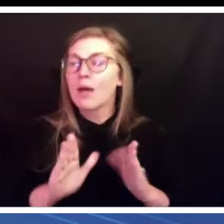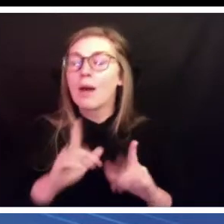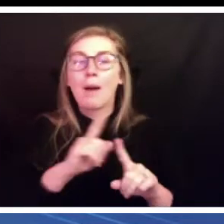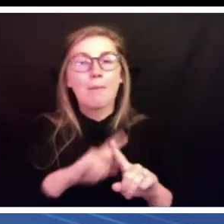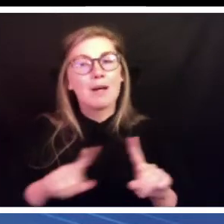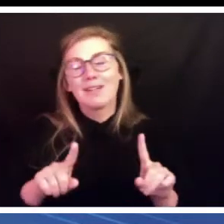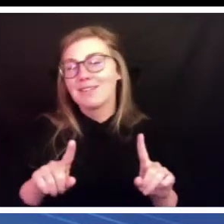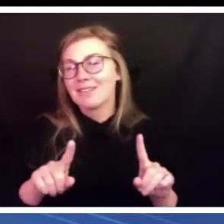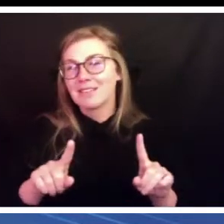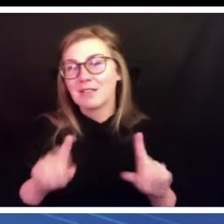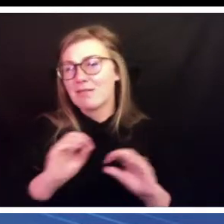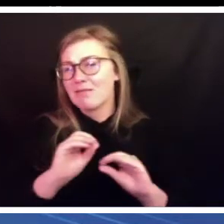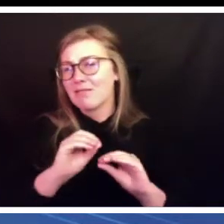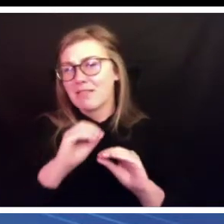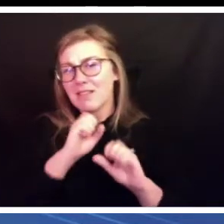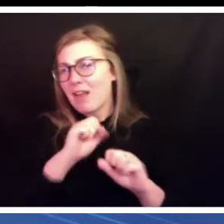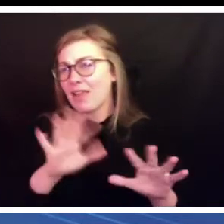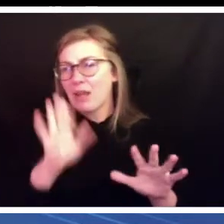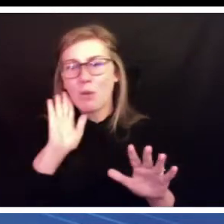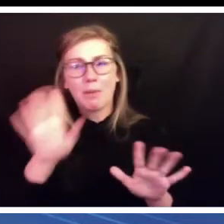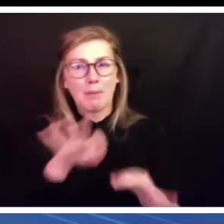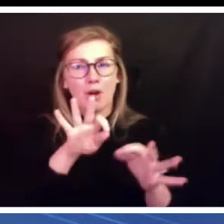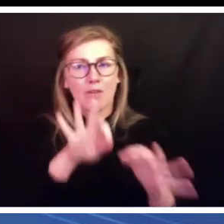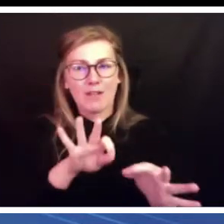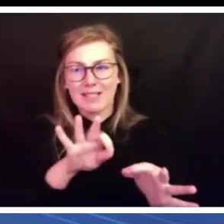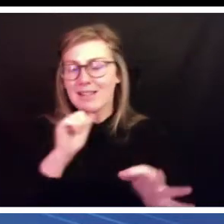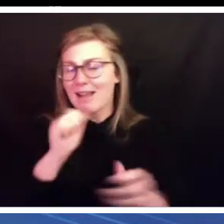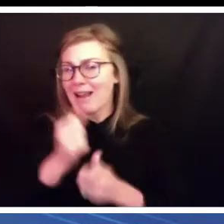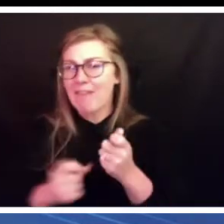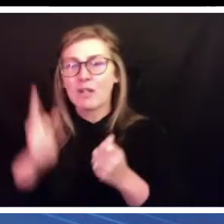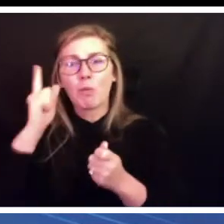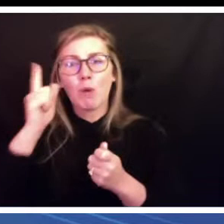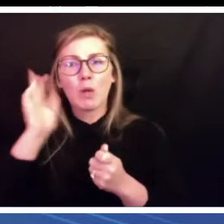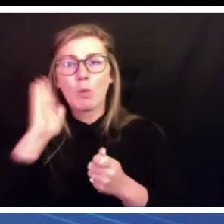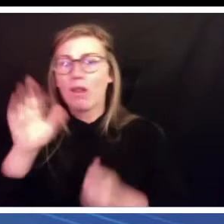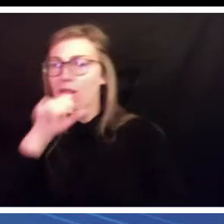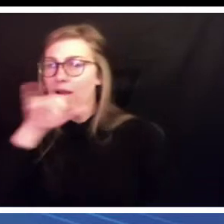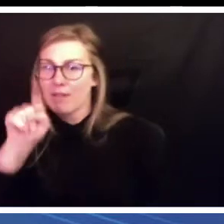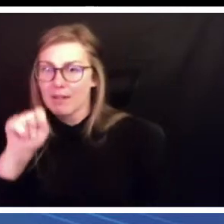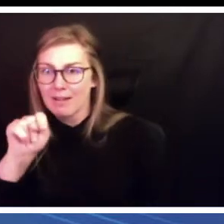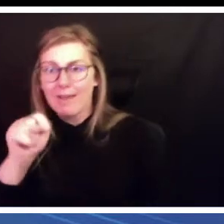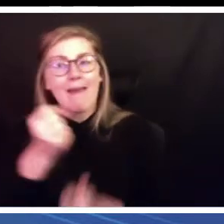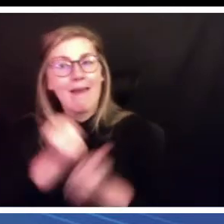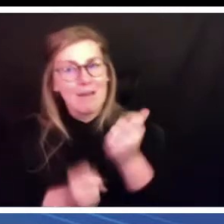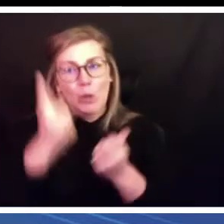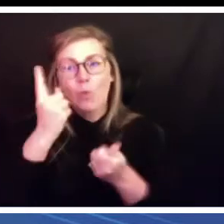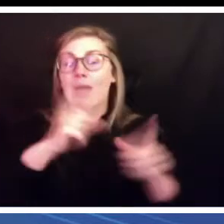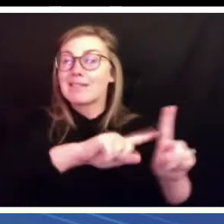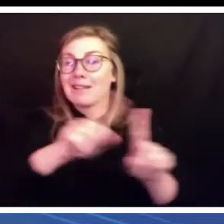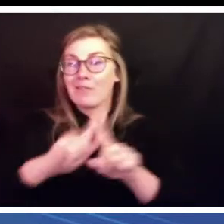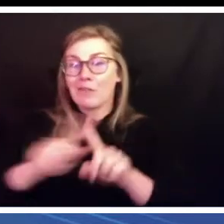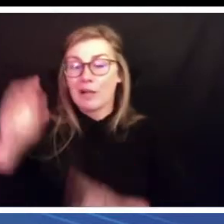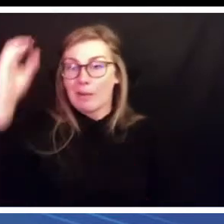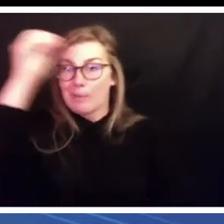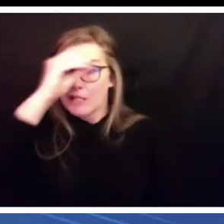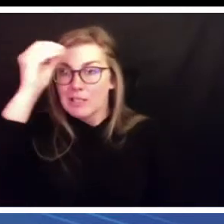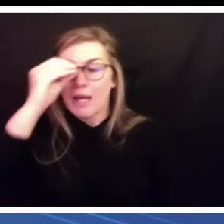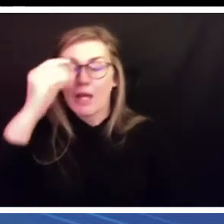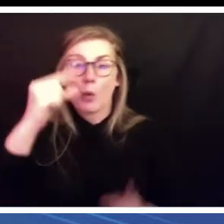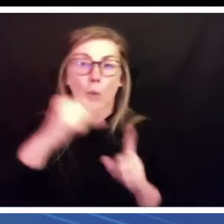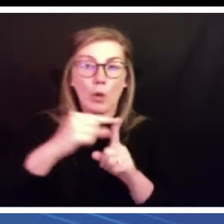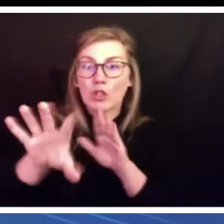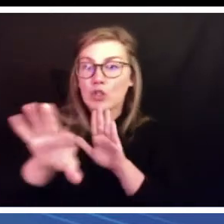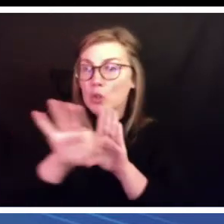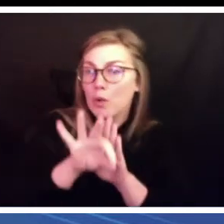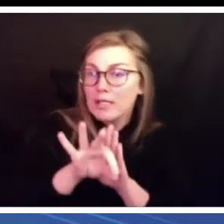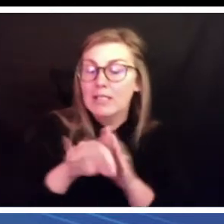not everybody is going to love everything that comes out of that. Everyone has a different opinion about what words should be used. Every person has an